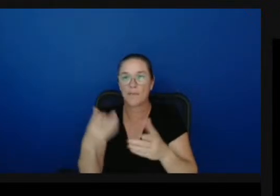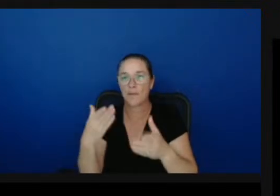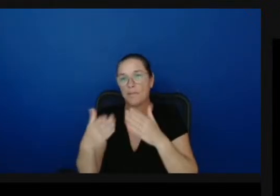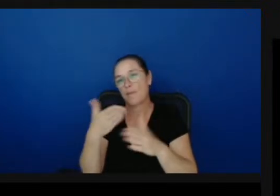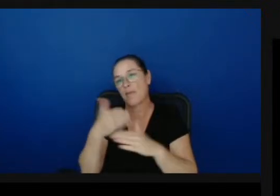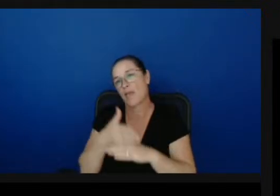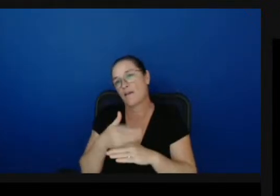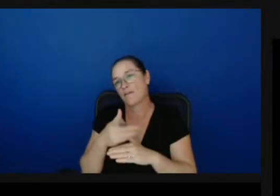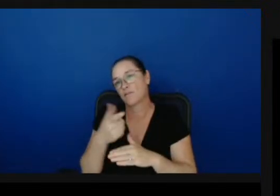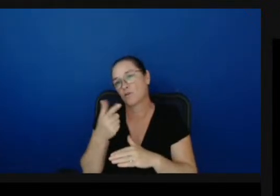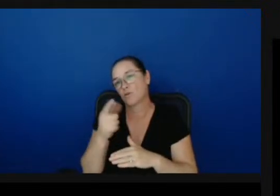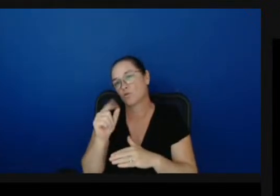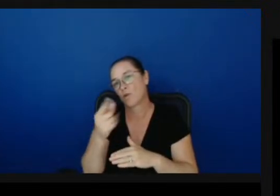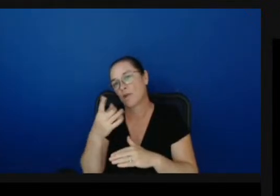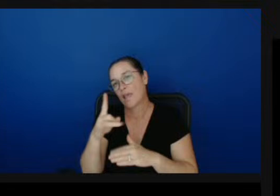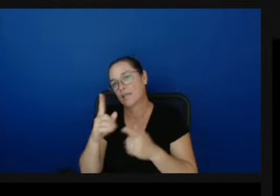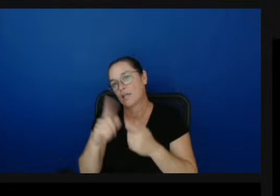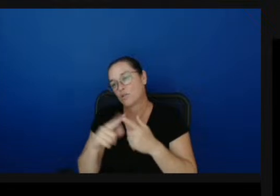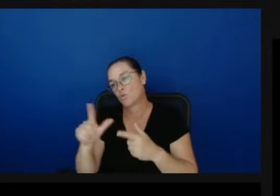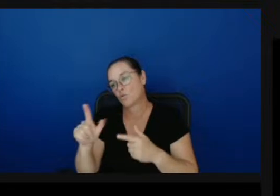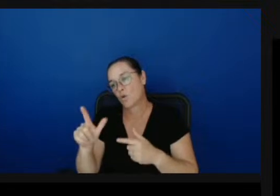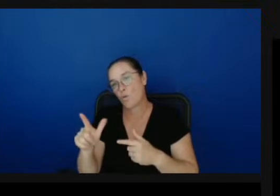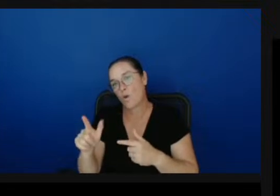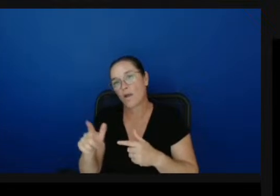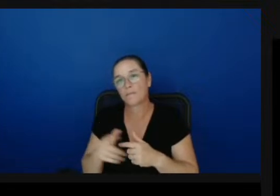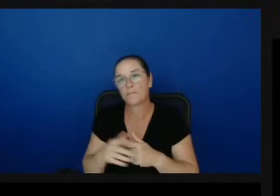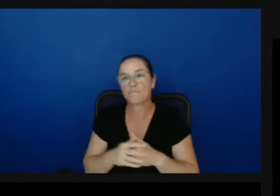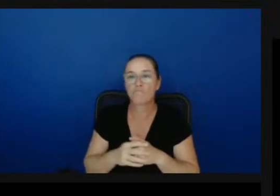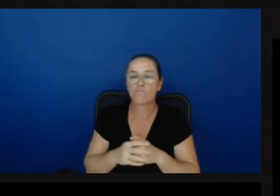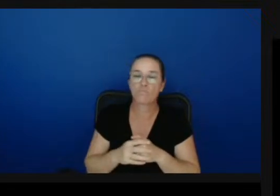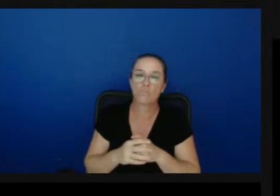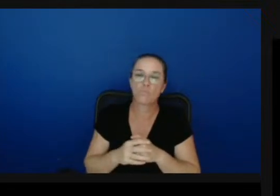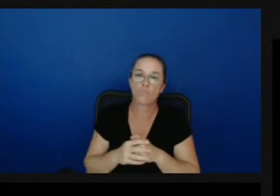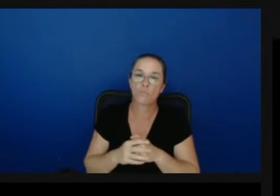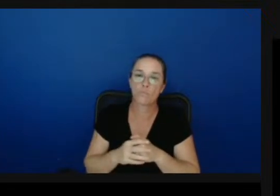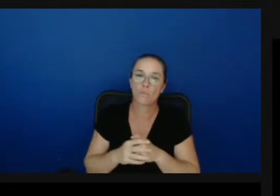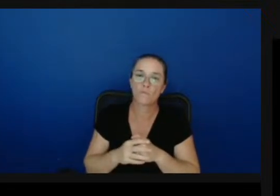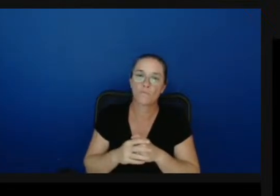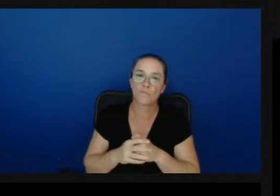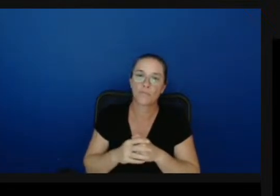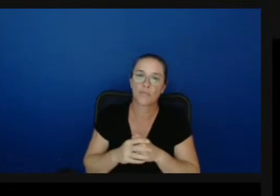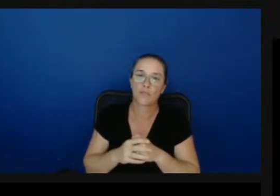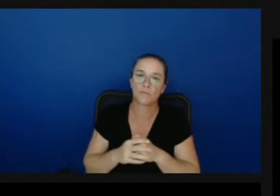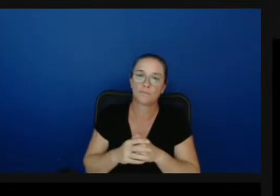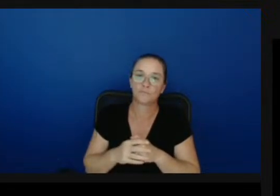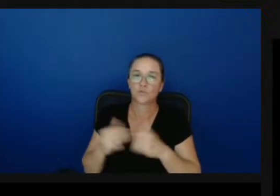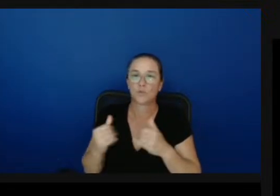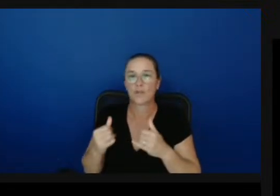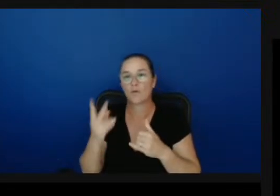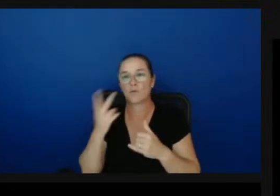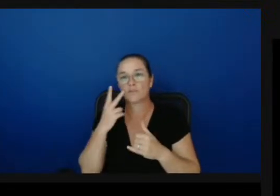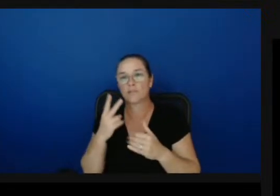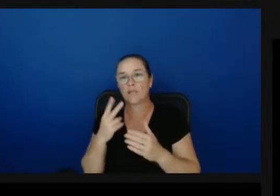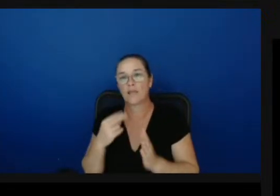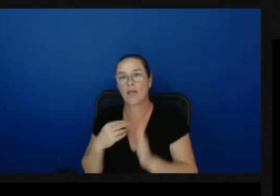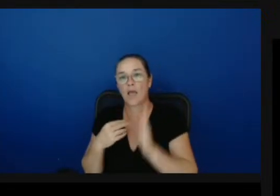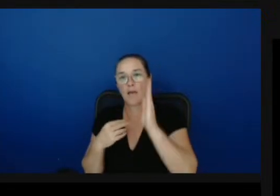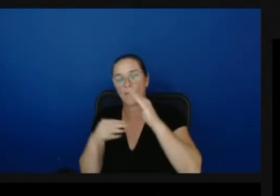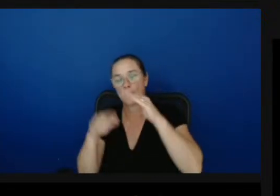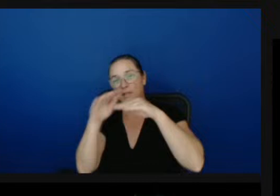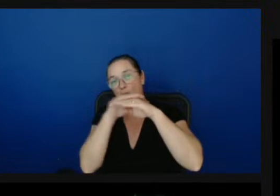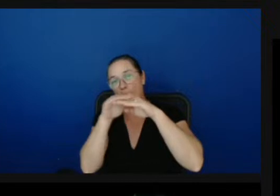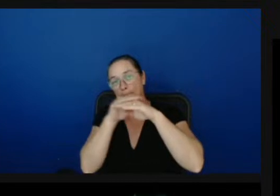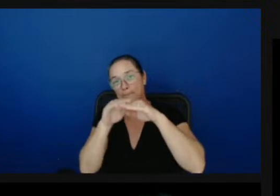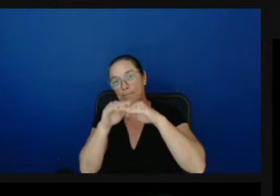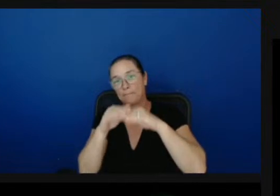2021. That signal of magma in the rift zone was probably coming from below, and now we're looking for a signal coming from above, coming off in that direction.